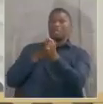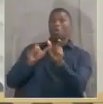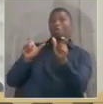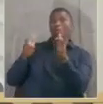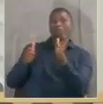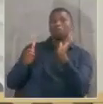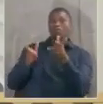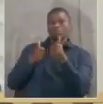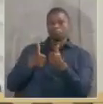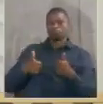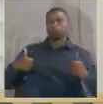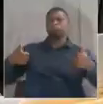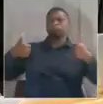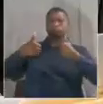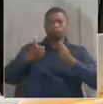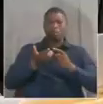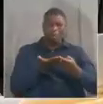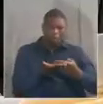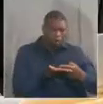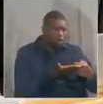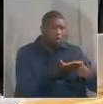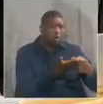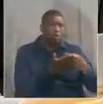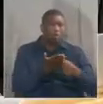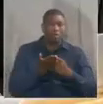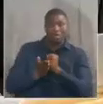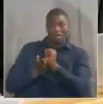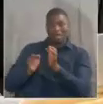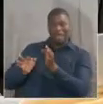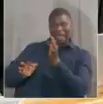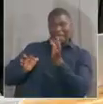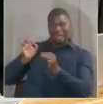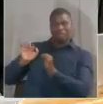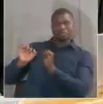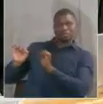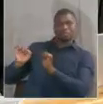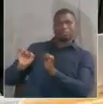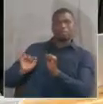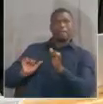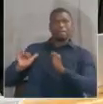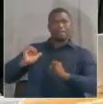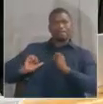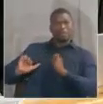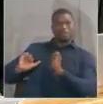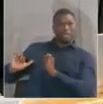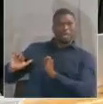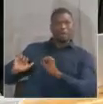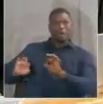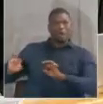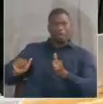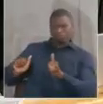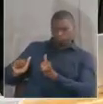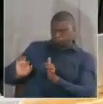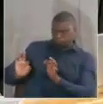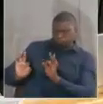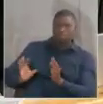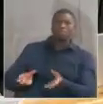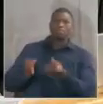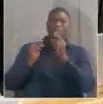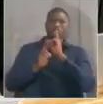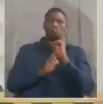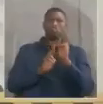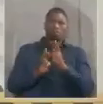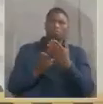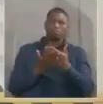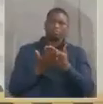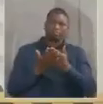and assess the performance and get a detailed threat and risk assessment so as they are able to take